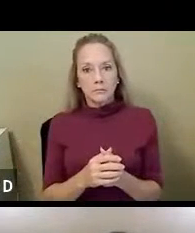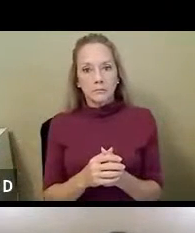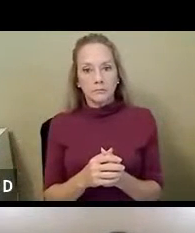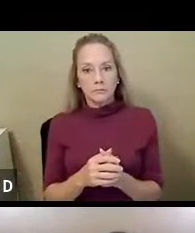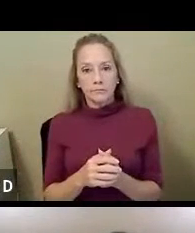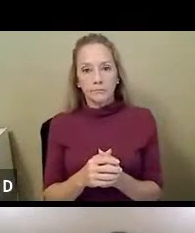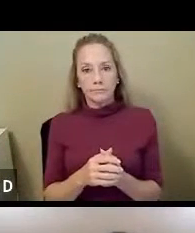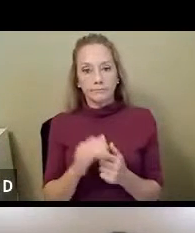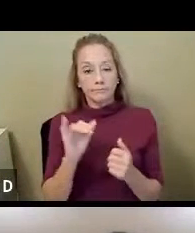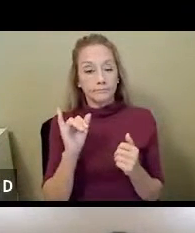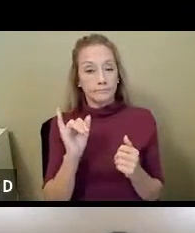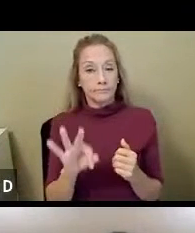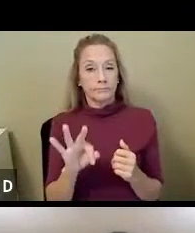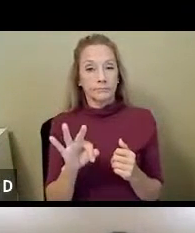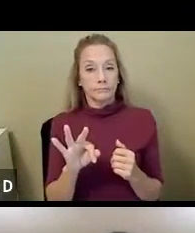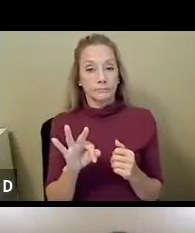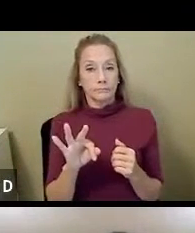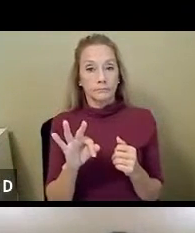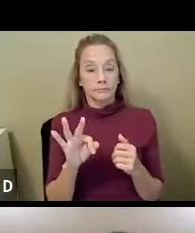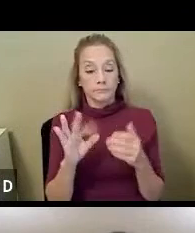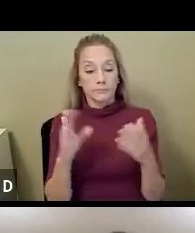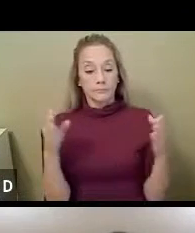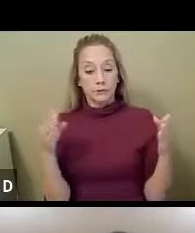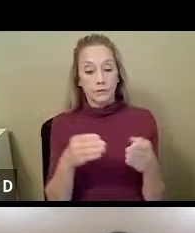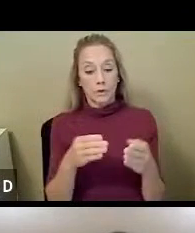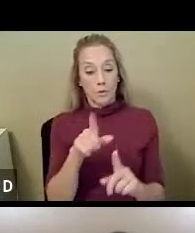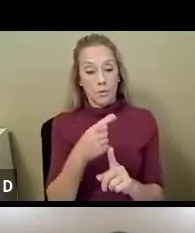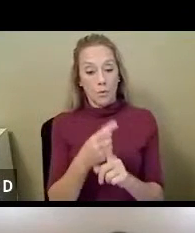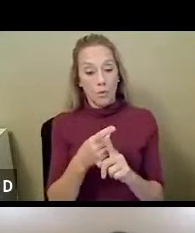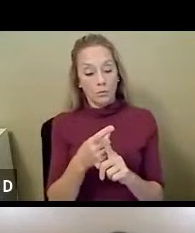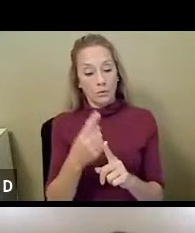the metrics in and of themselves,